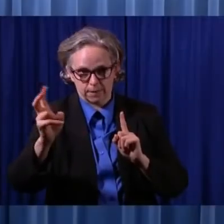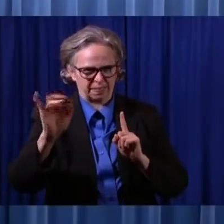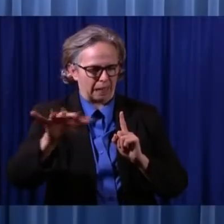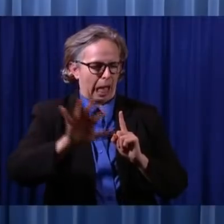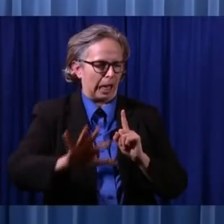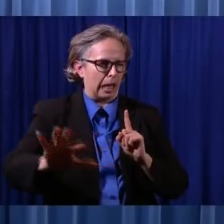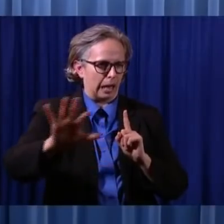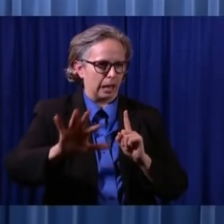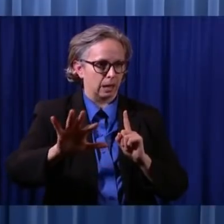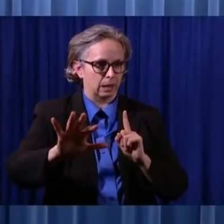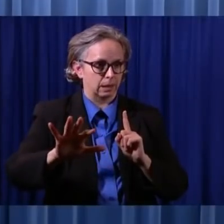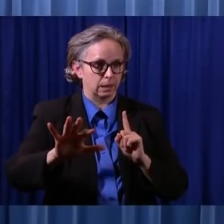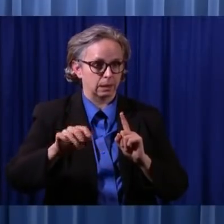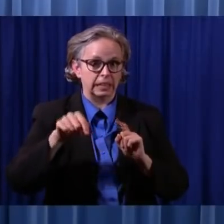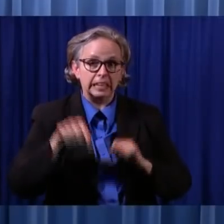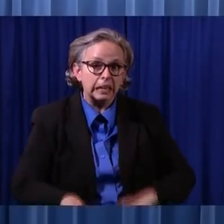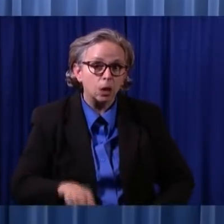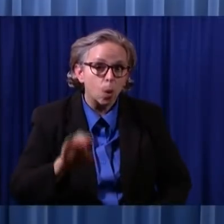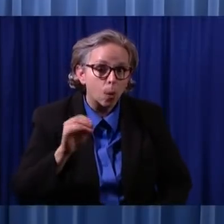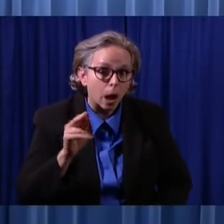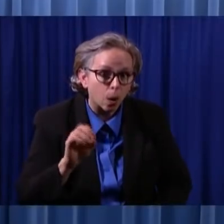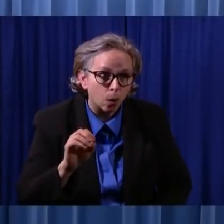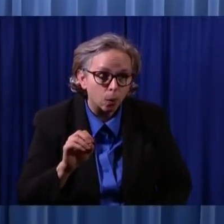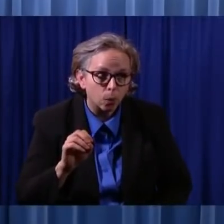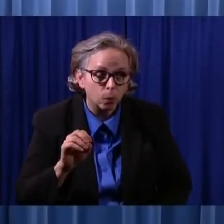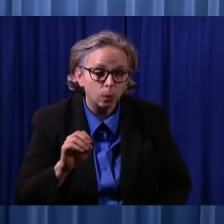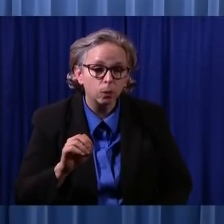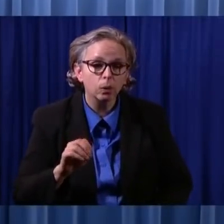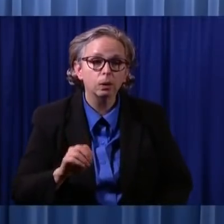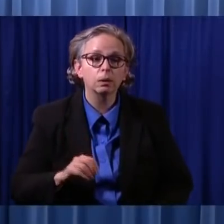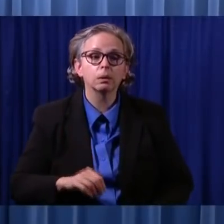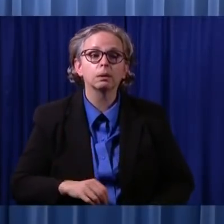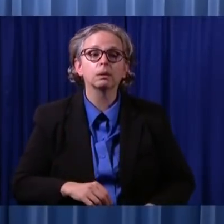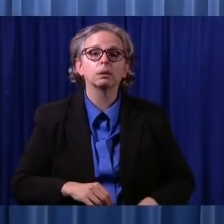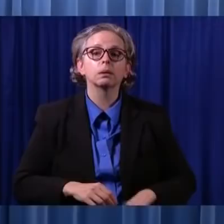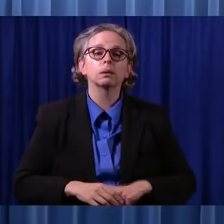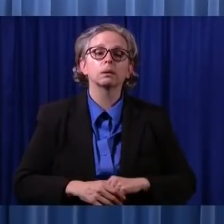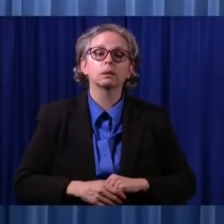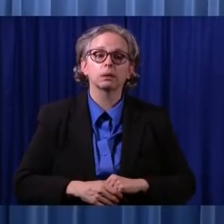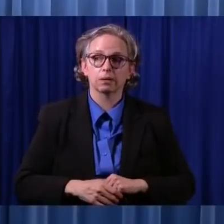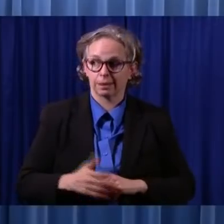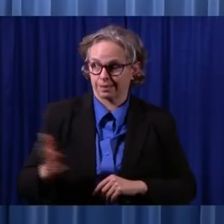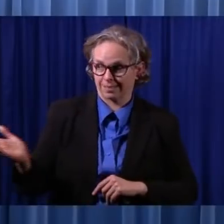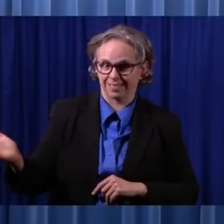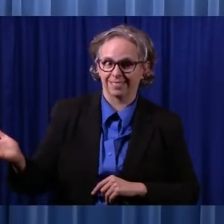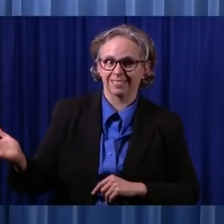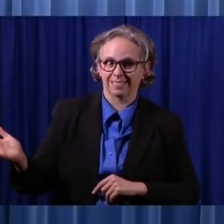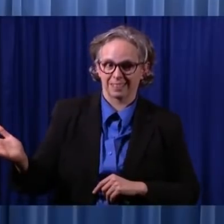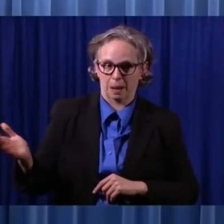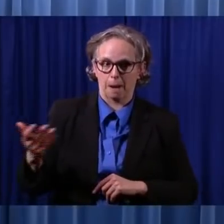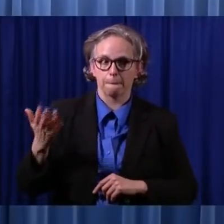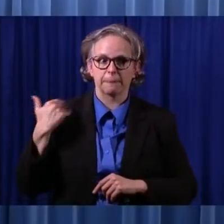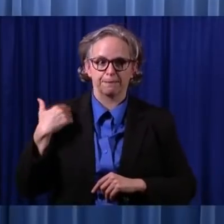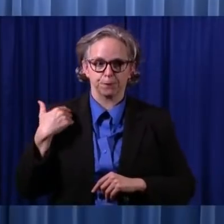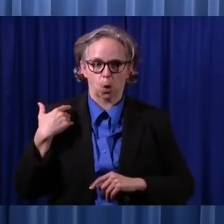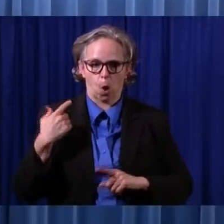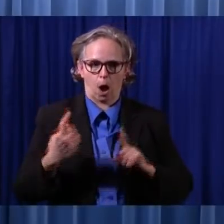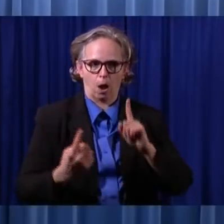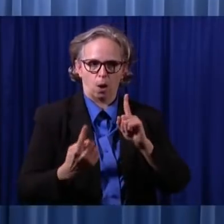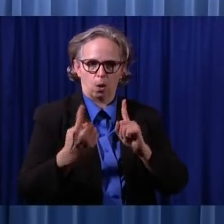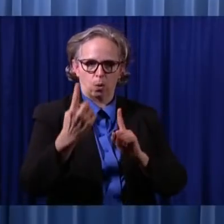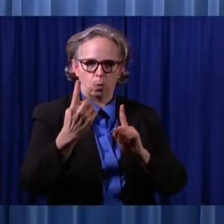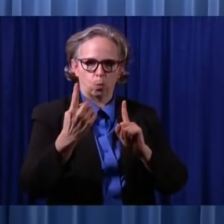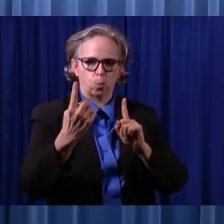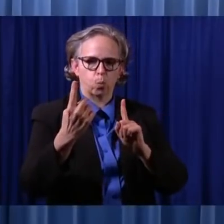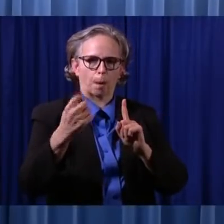In Ohio, the number got as high as 1.9, which means one person was